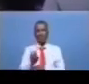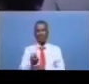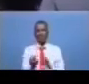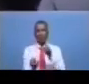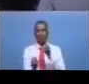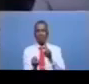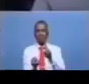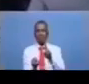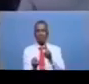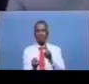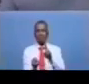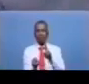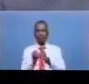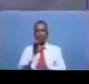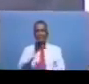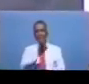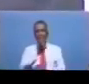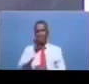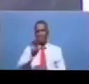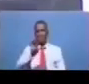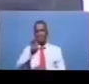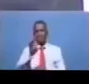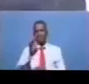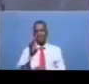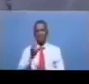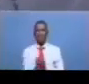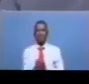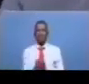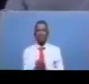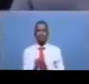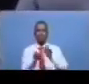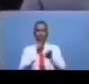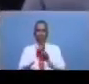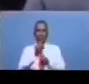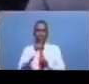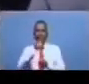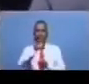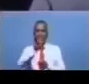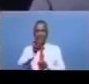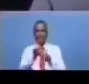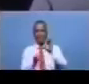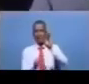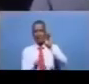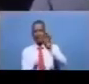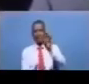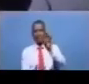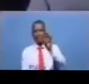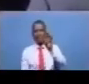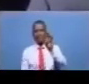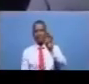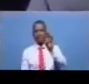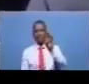3E1 of CI 47 as amended by CI 87. And counsel's position, which is the position